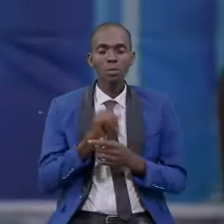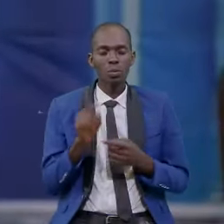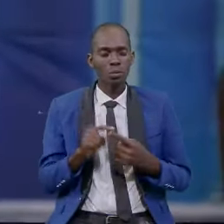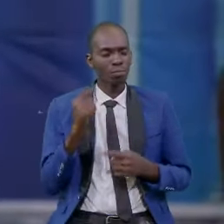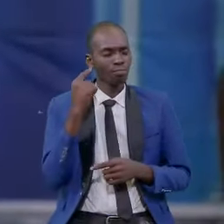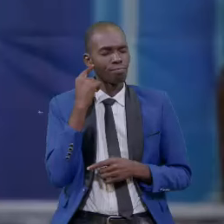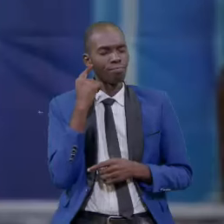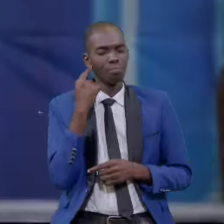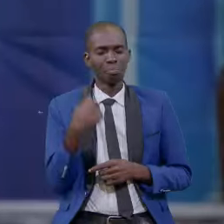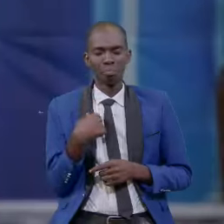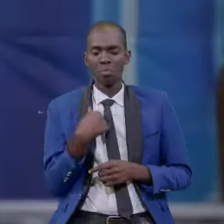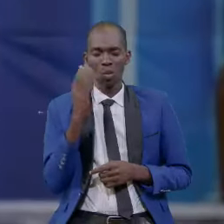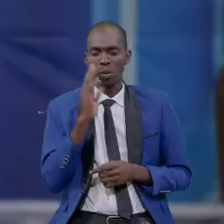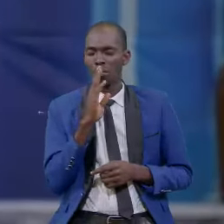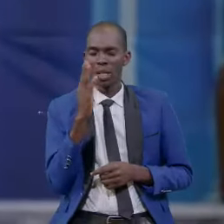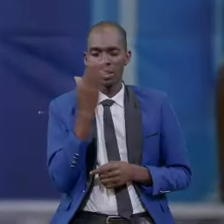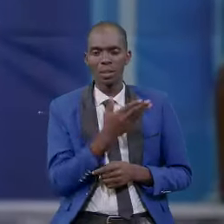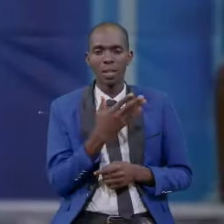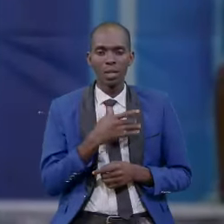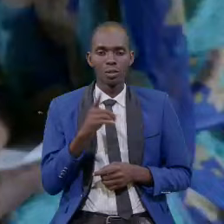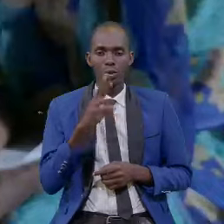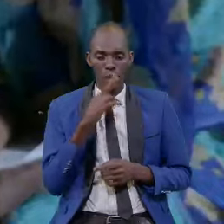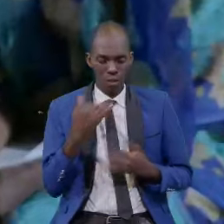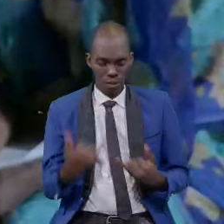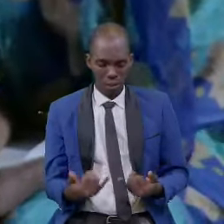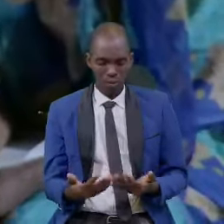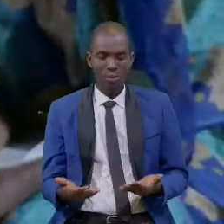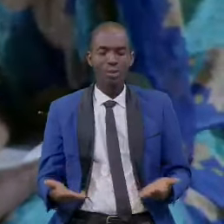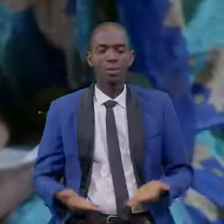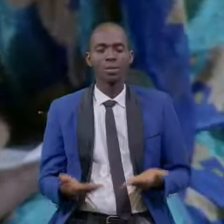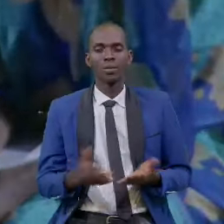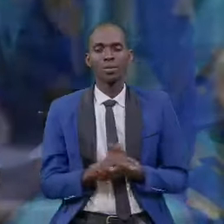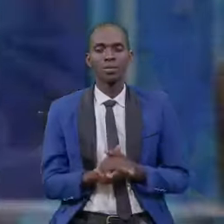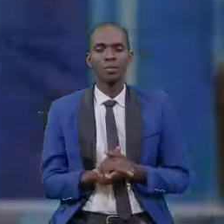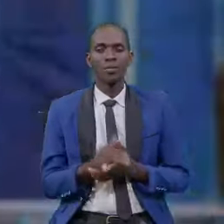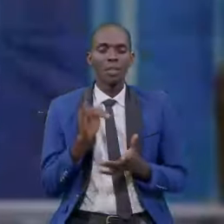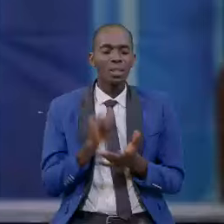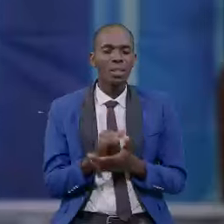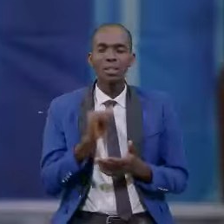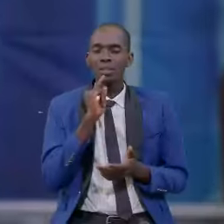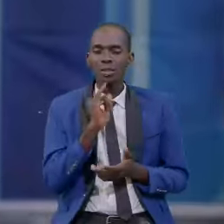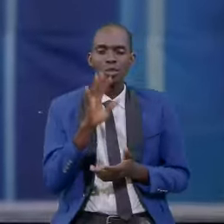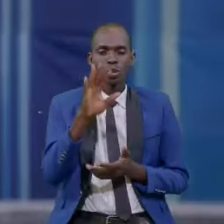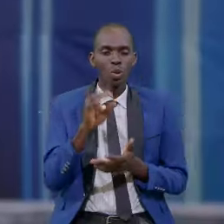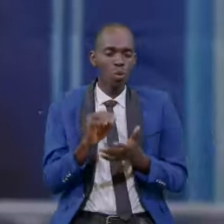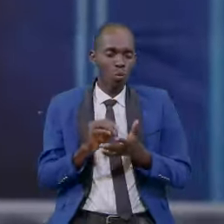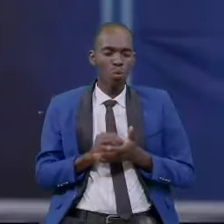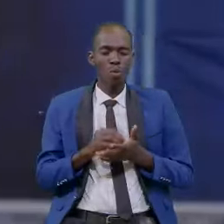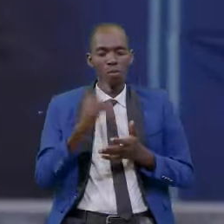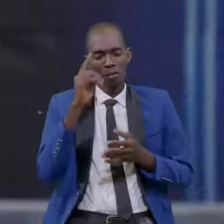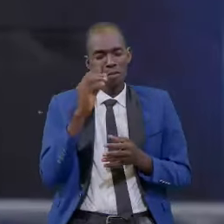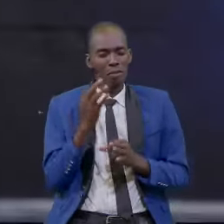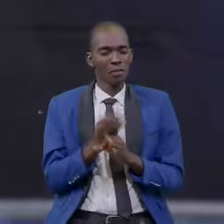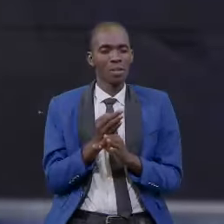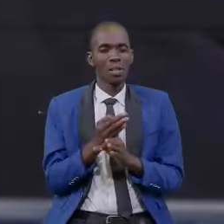be there. And you are here. That's your faith. I said, that's your faith. And that faith will